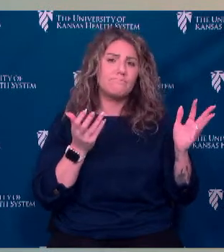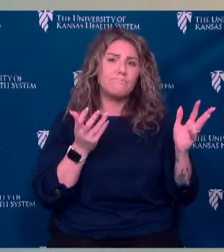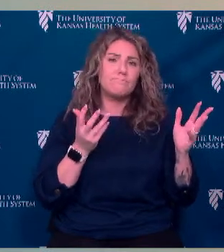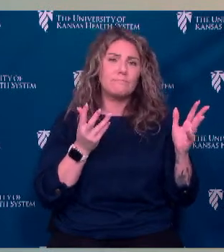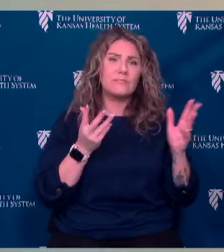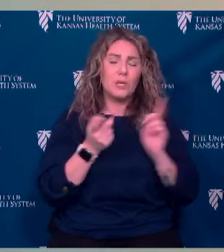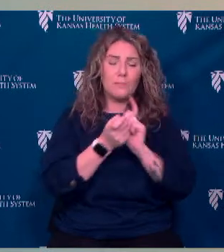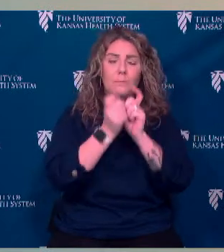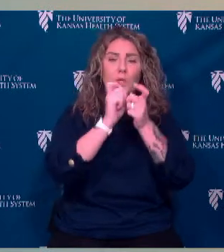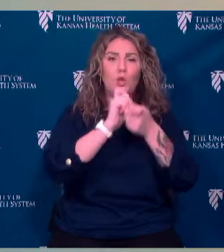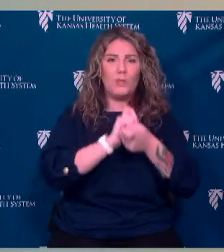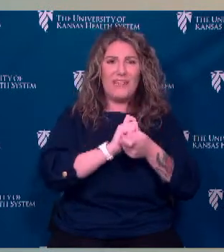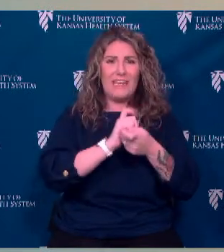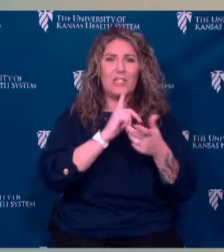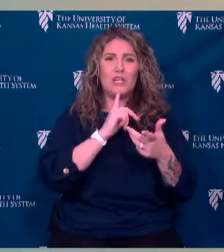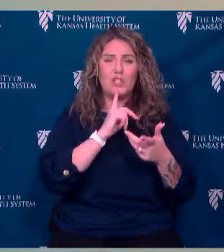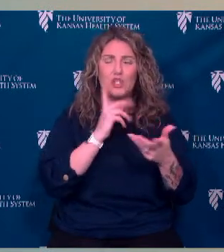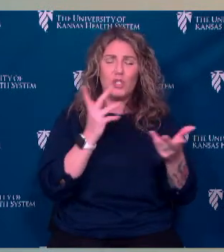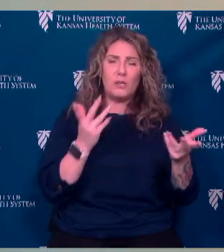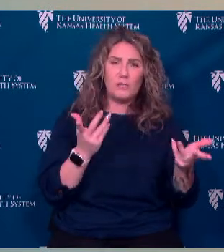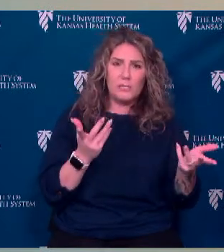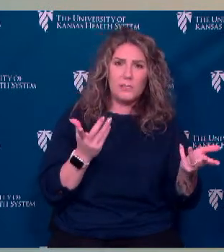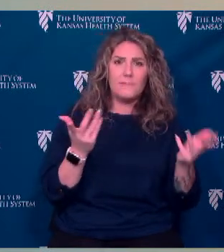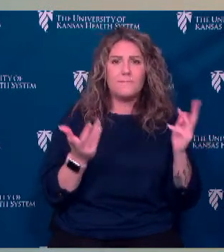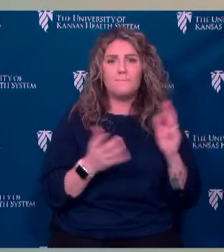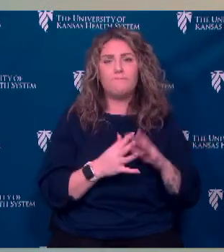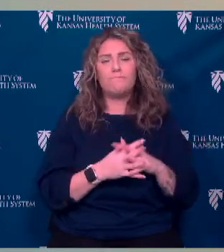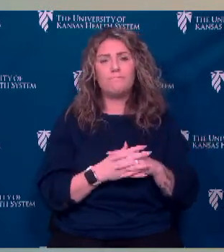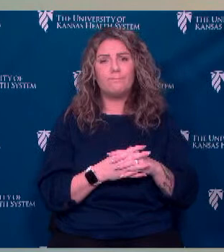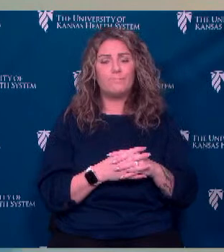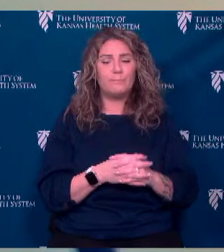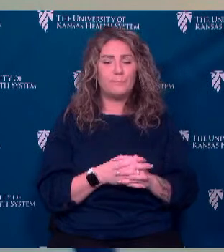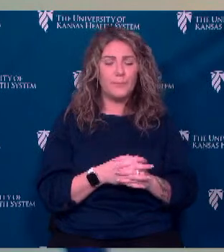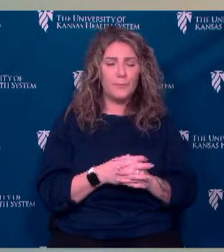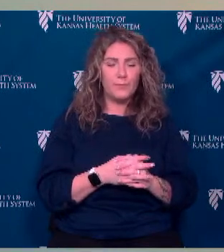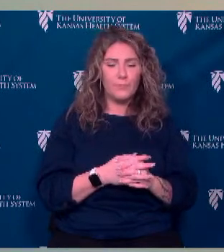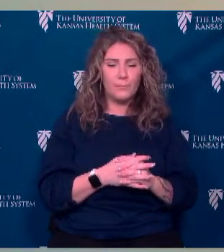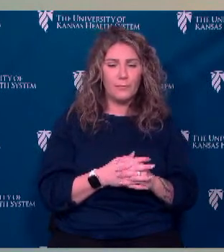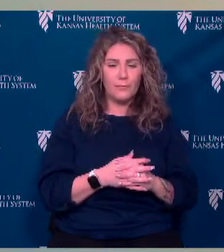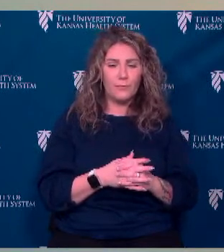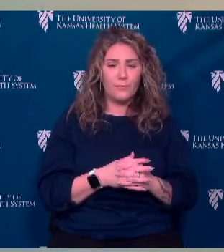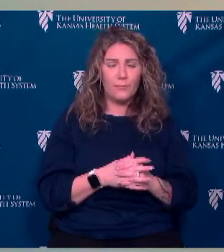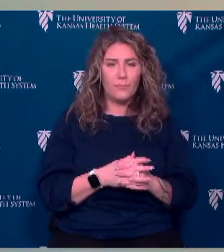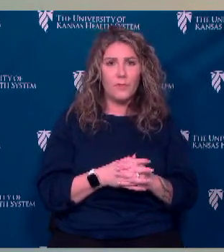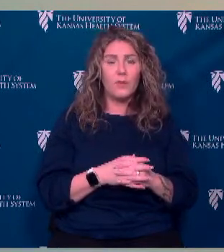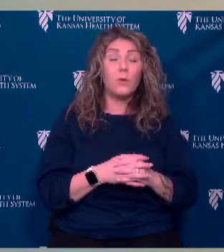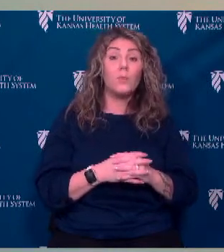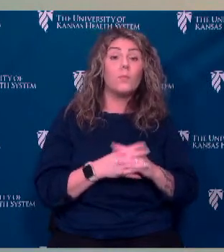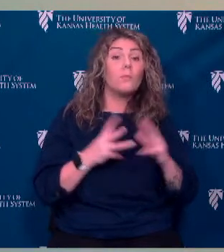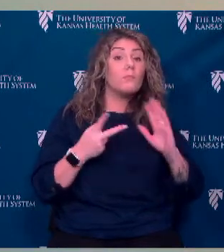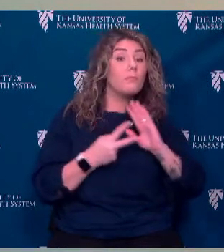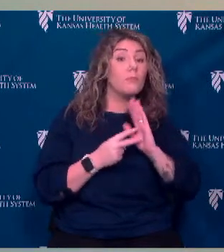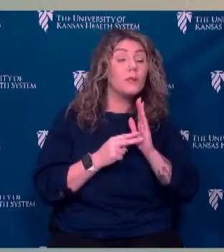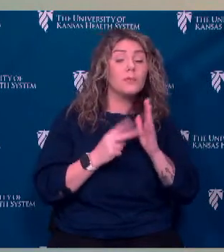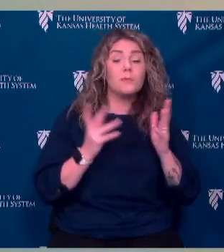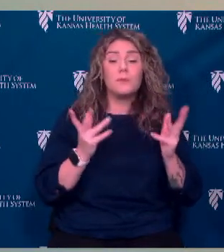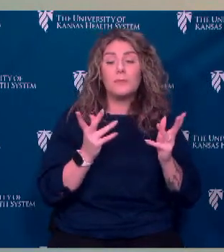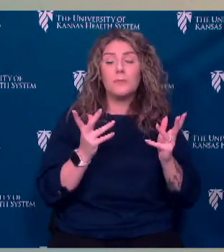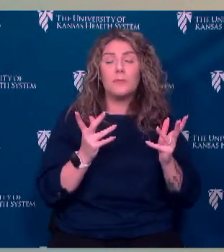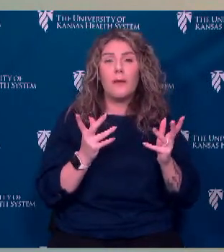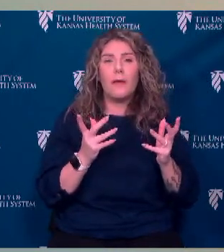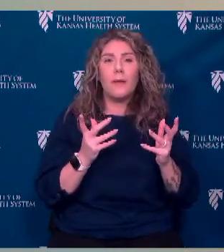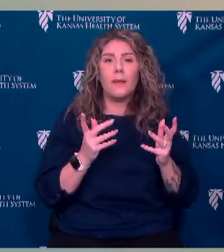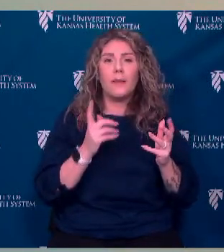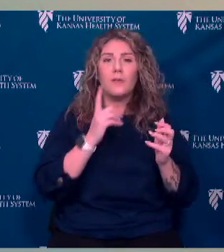mutation profiles that seems to mean that it would somehow slip